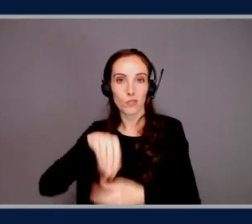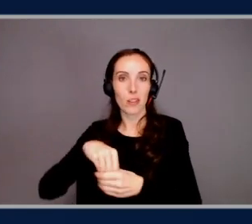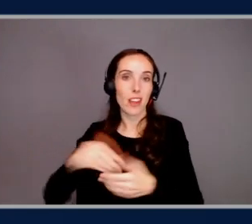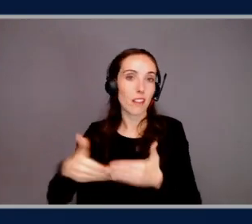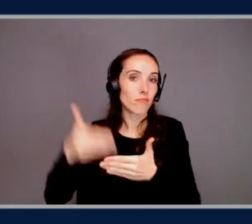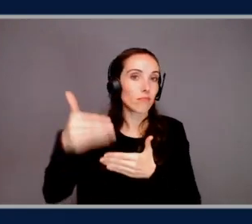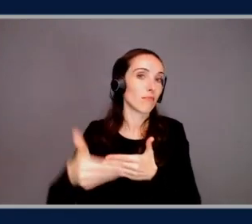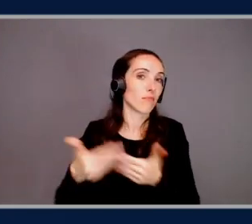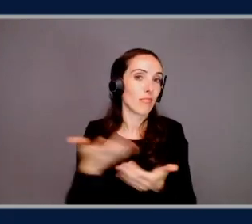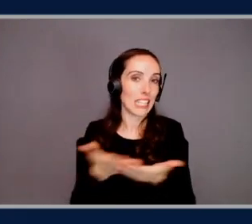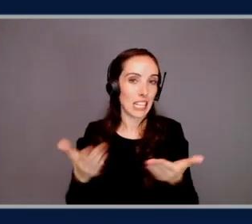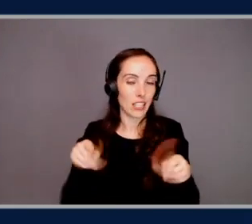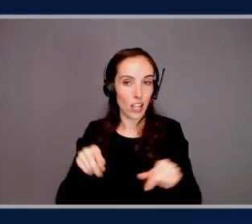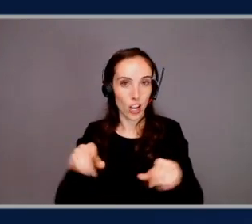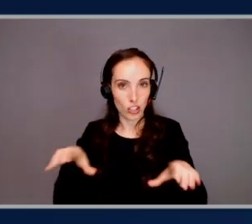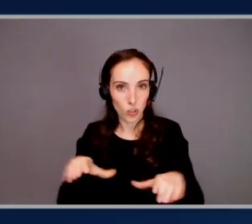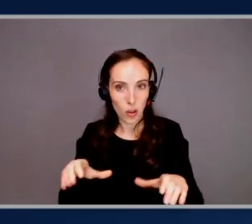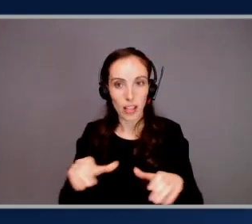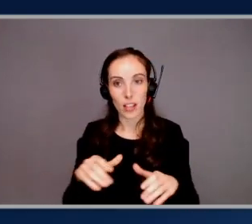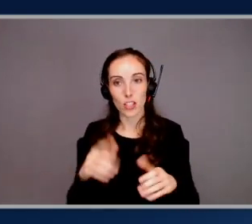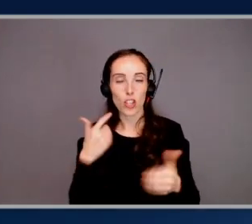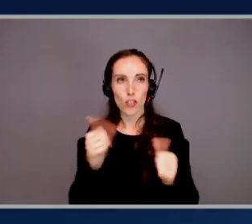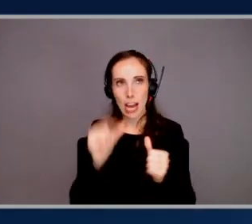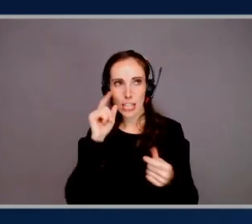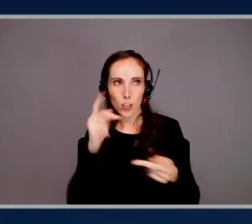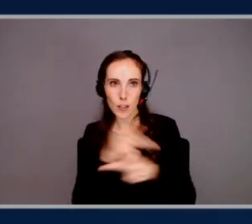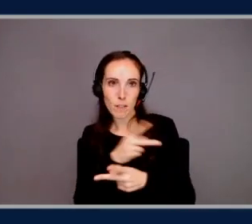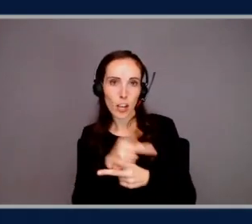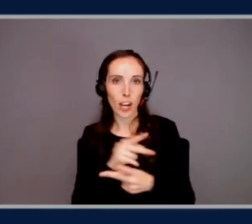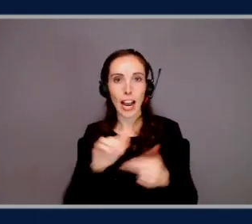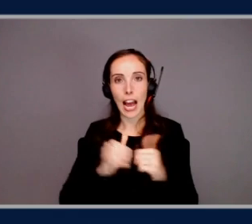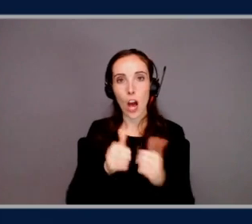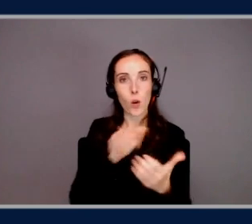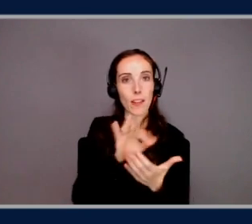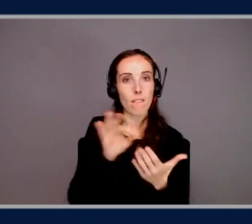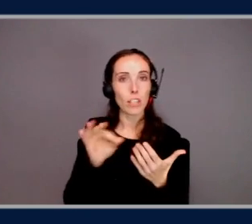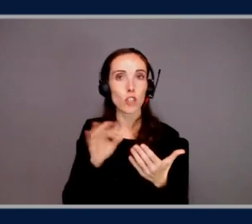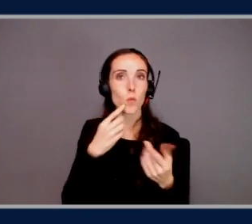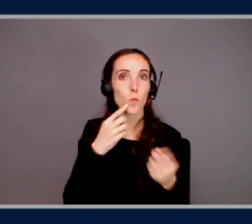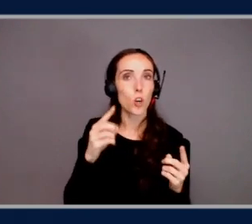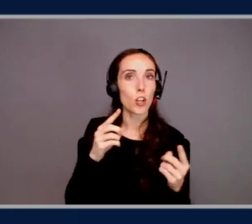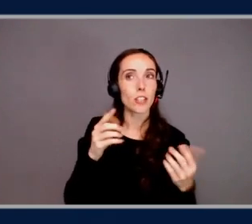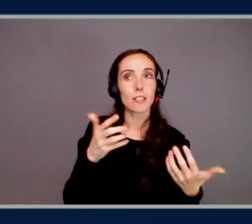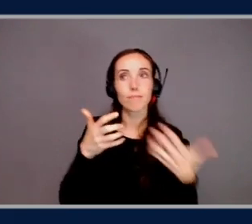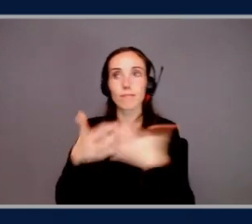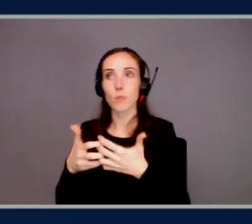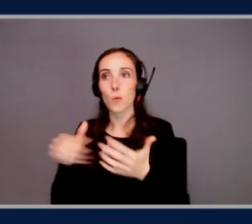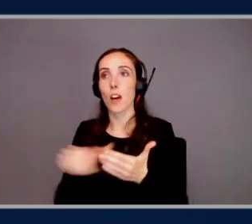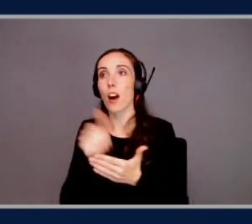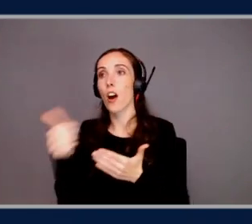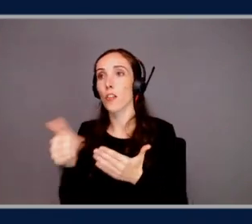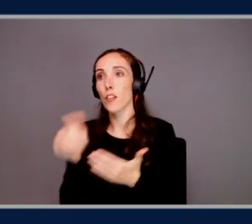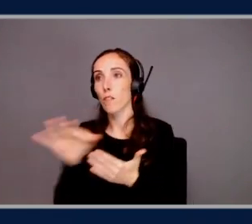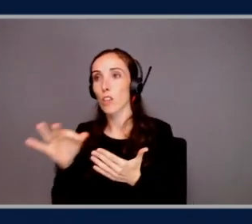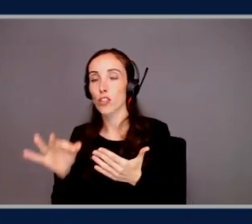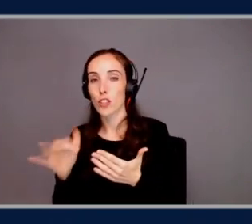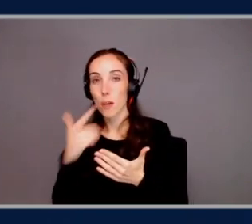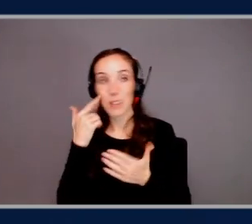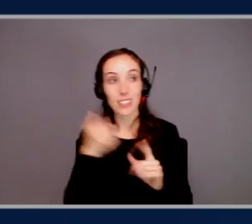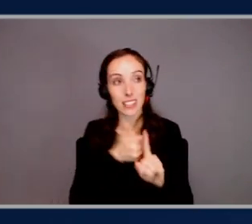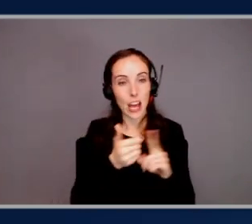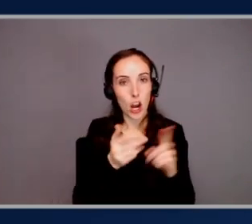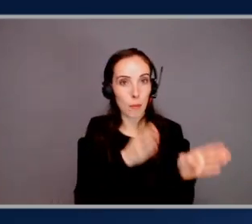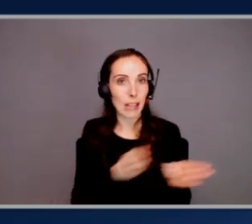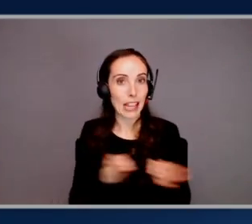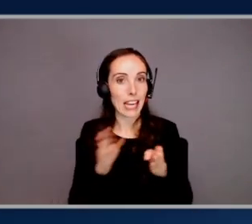they're reworking how a feature works in preparation for the other feature. And because of this planning and because of the fact that they slip in these